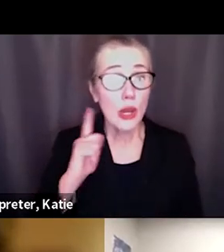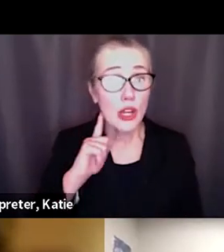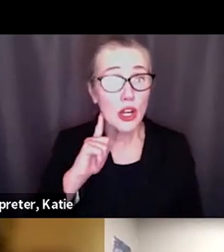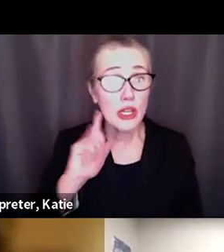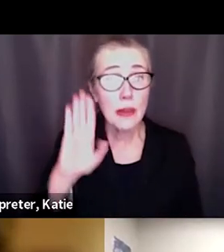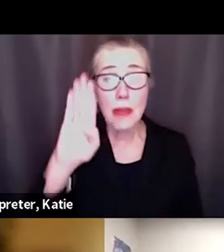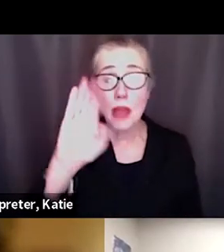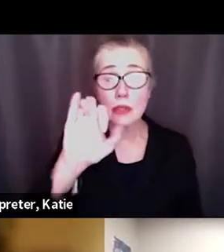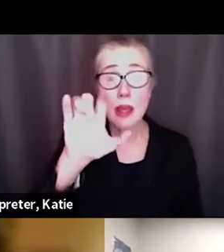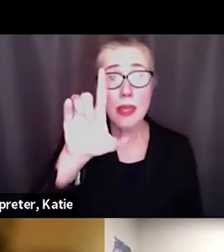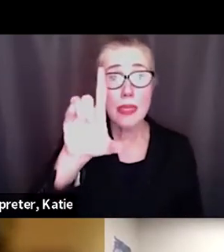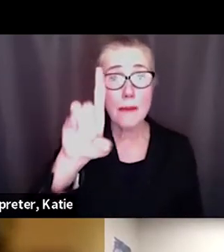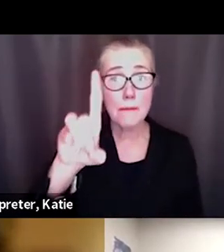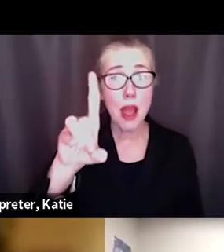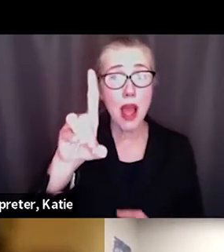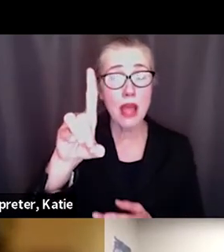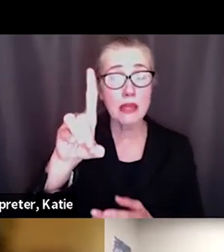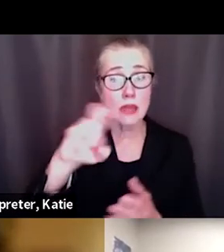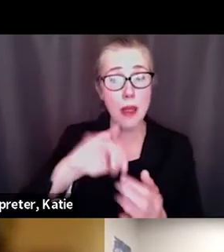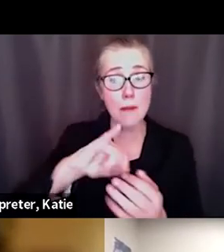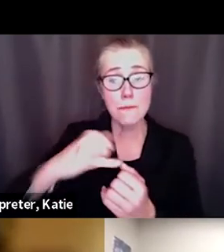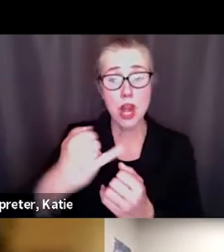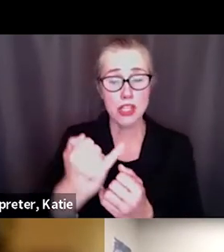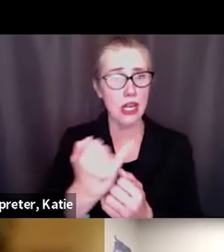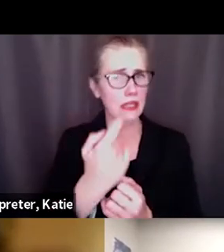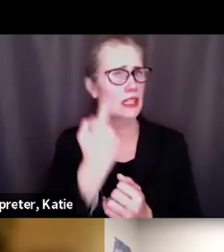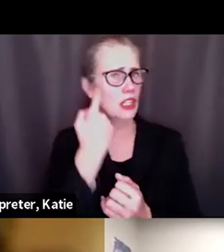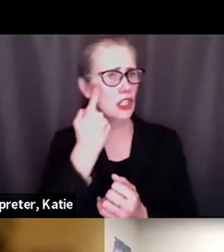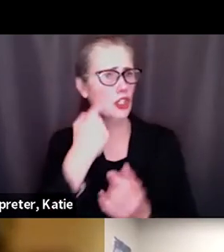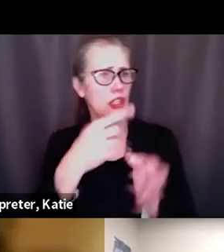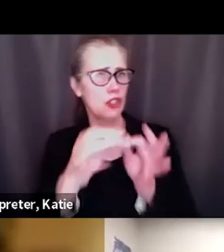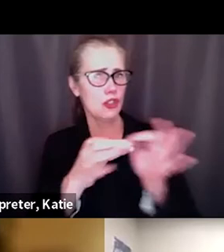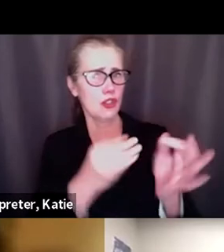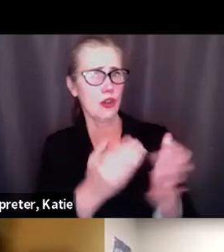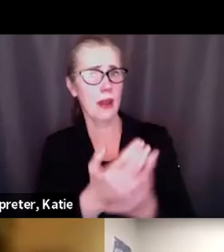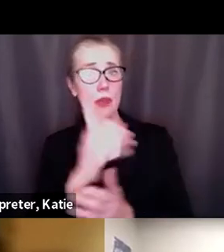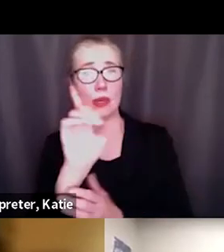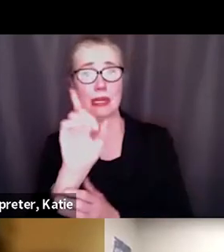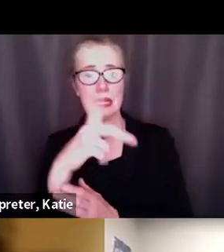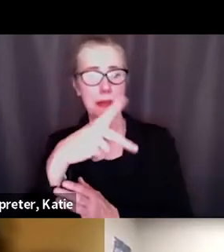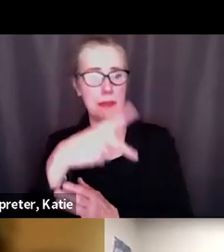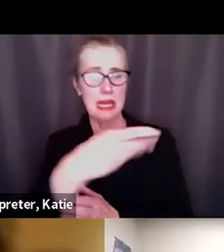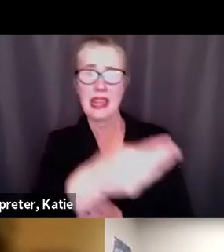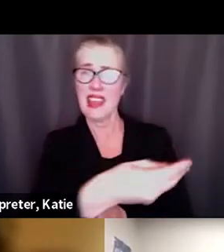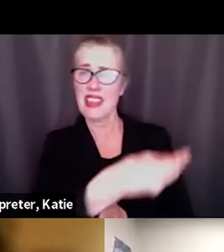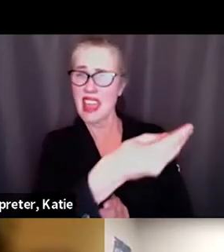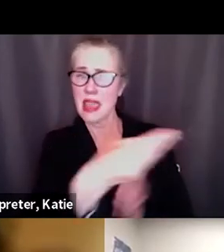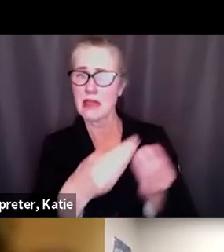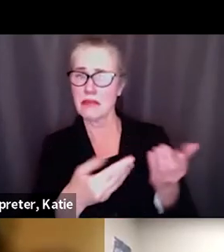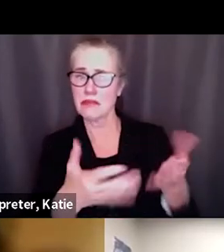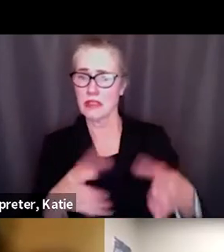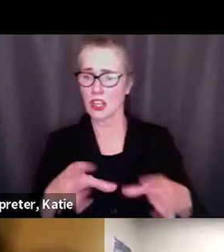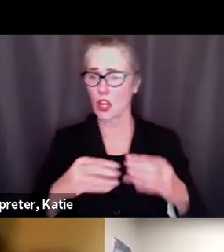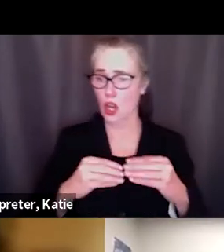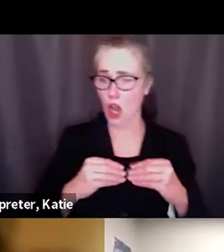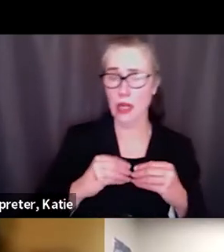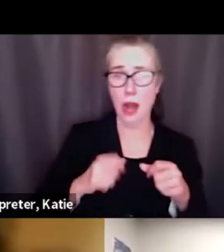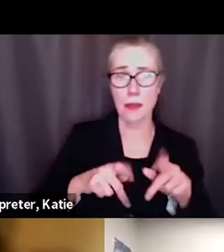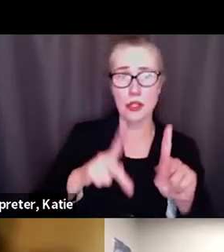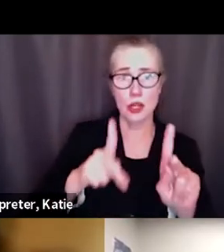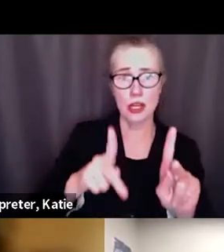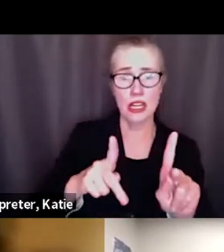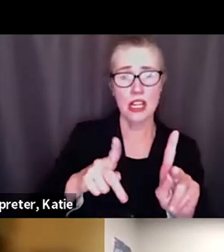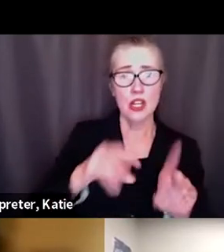as dp just um described in how they were given an opportunity to spend five million dollars in bond